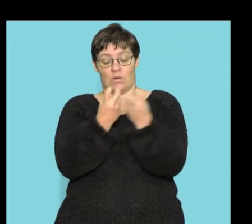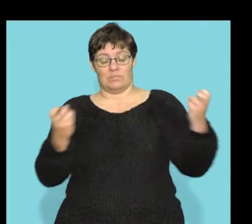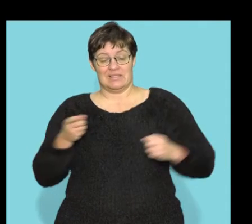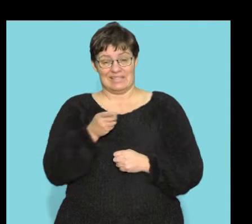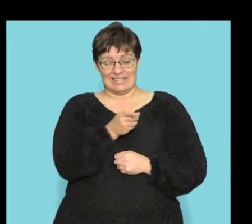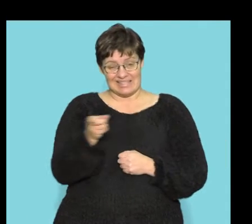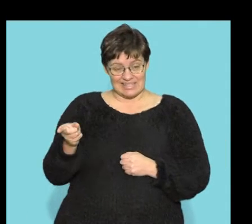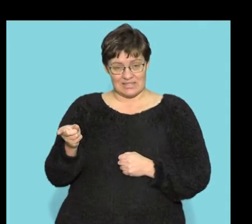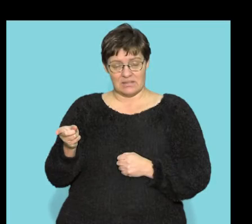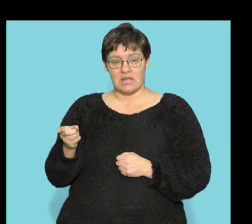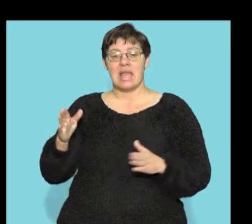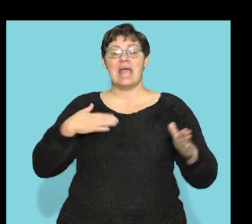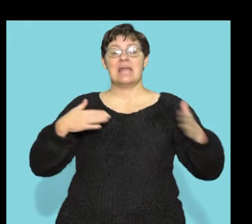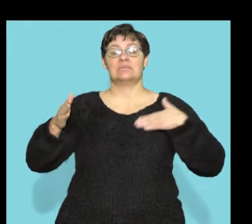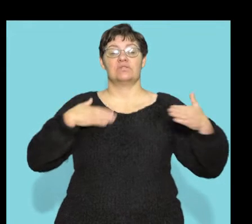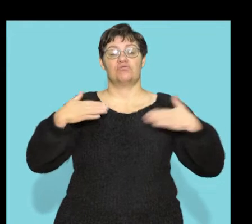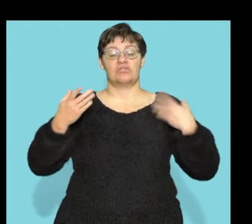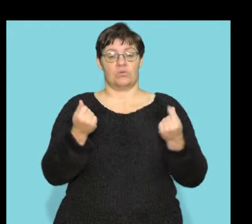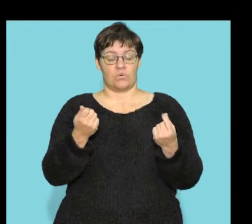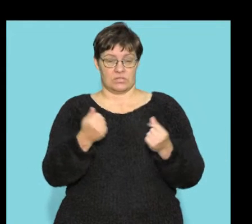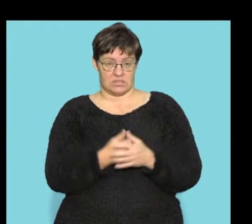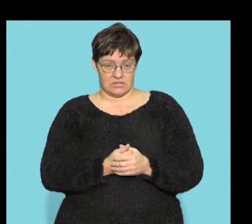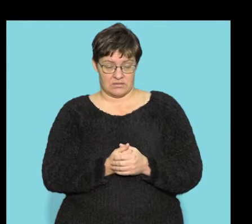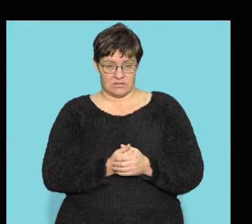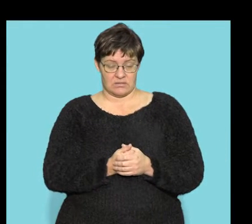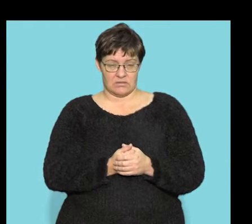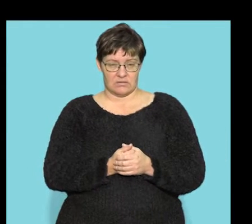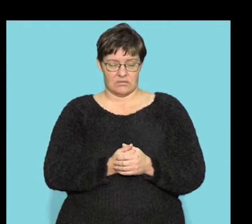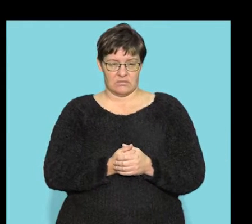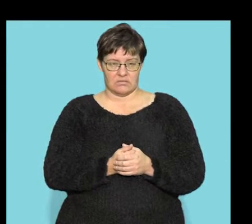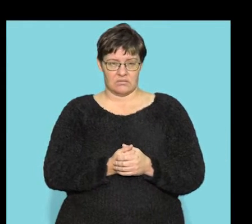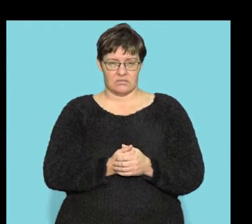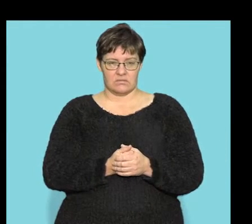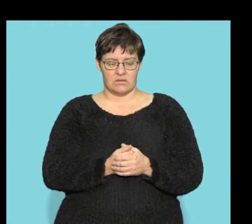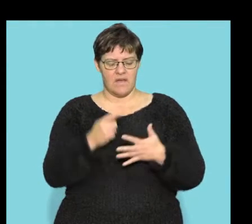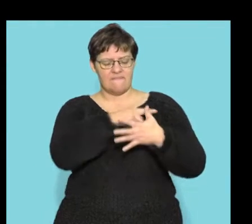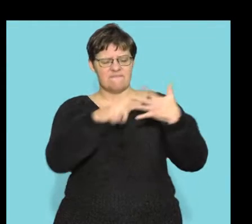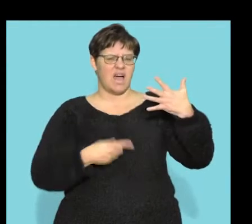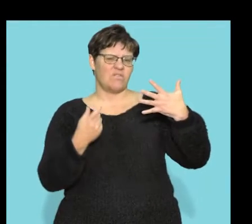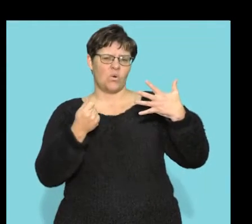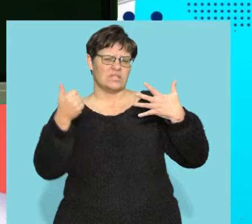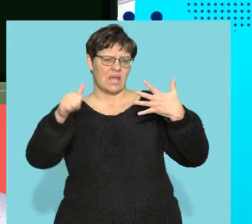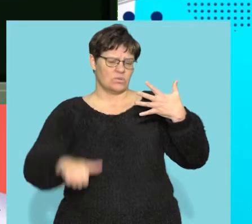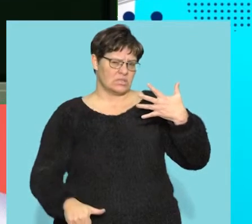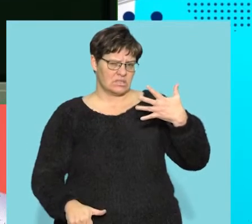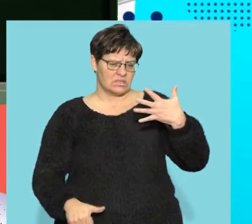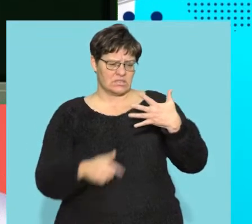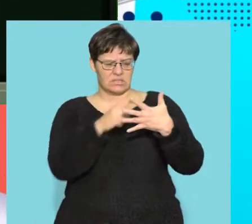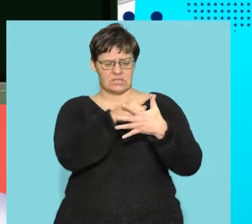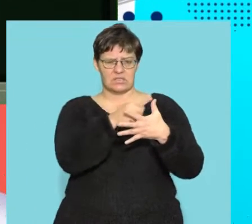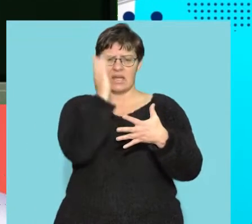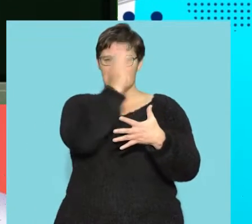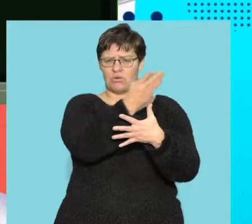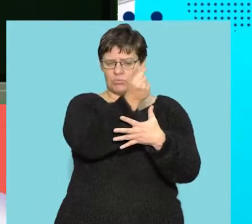equipment is an administration cost. Think about your 5 cost accounts, right? You got